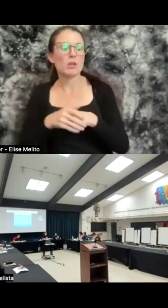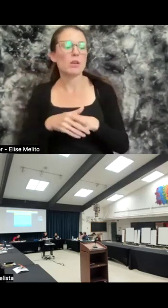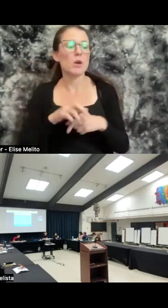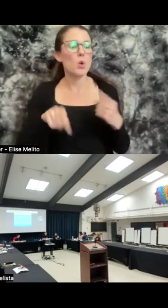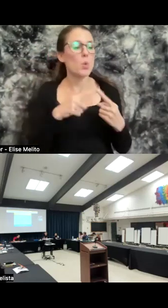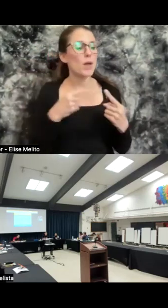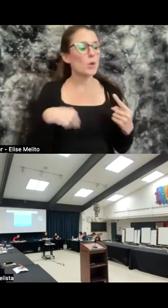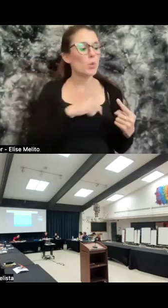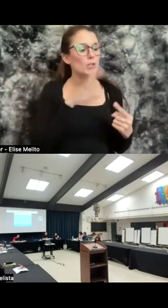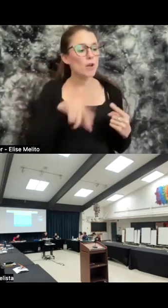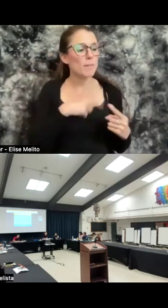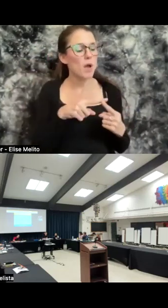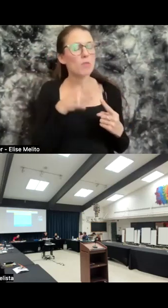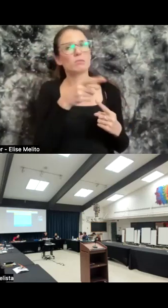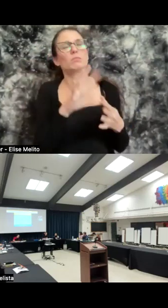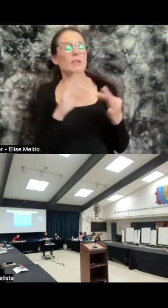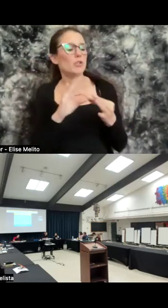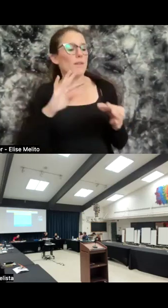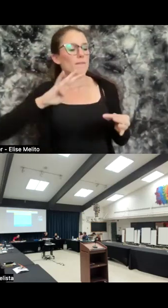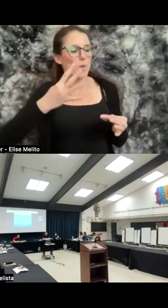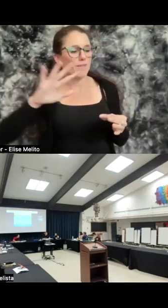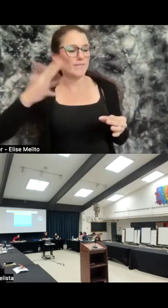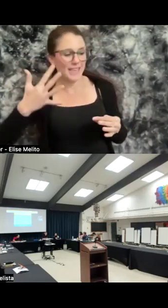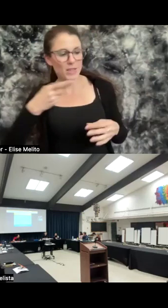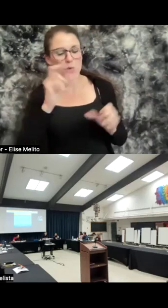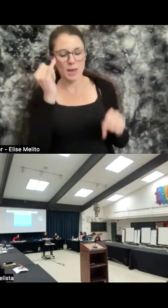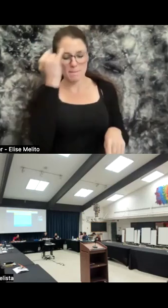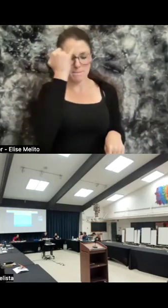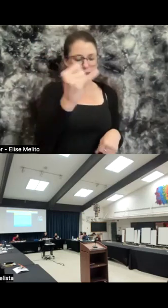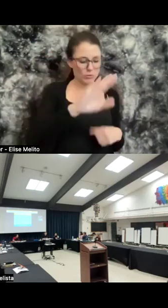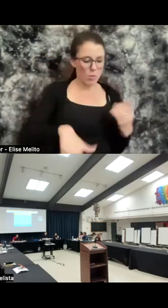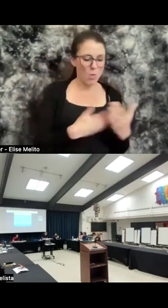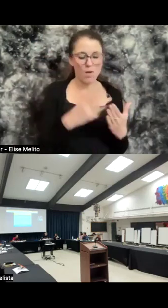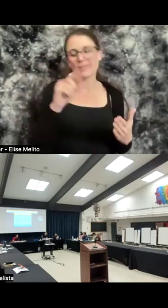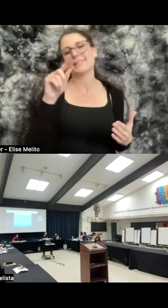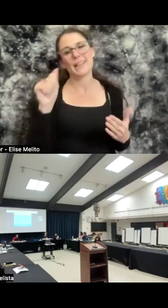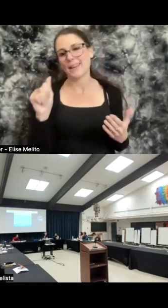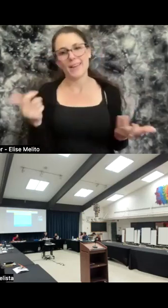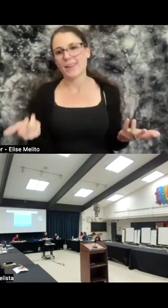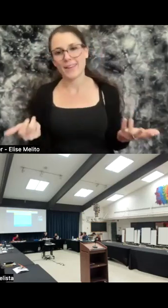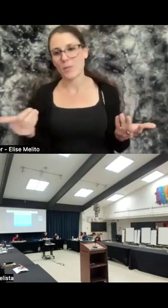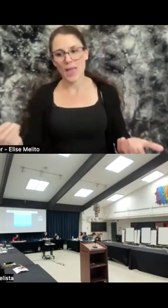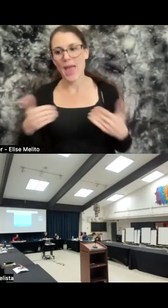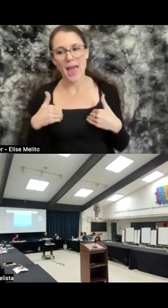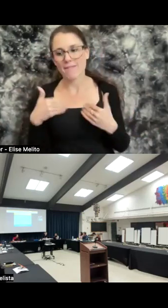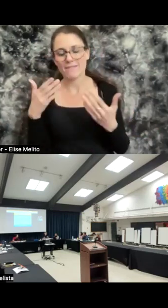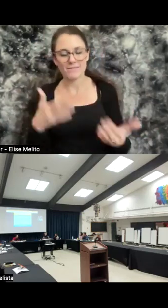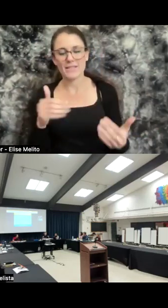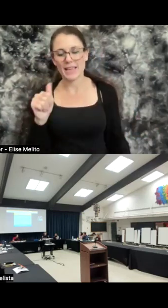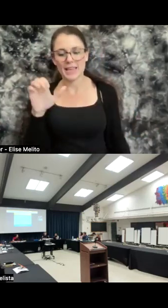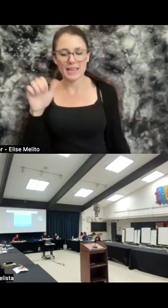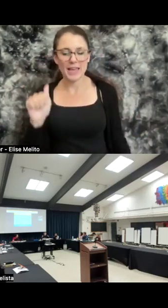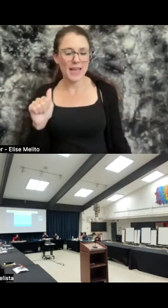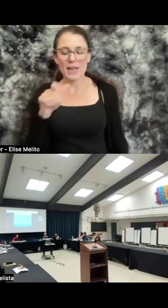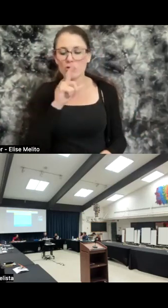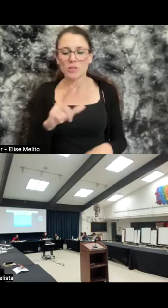about, she mentioned 4th and 5th. I mean, you can imagine all the data that we have at AEA. And that